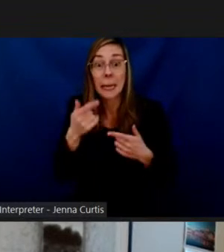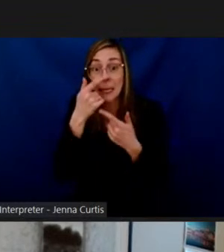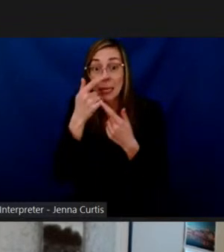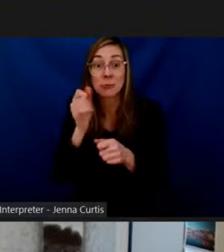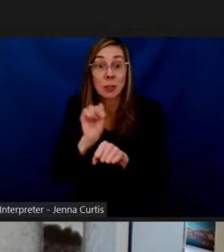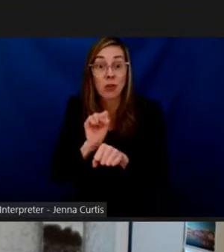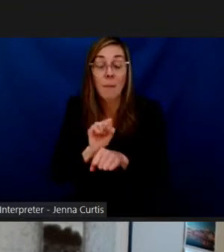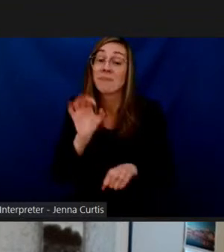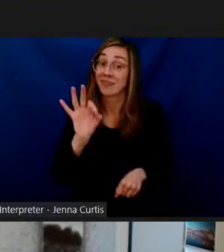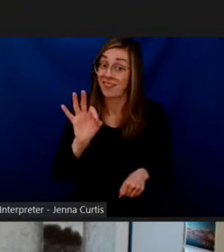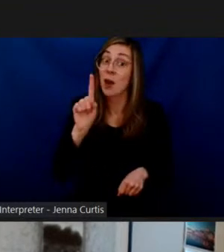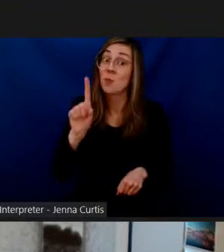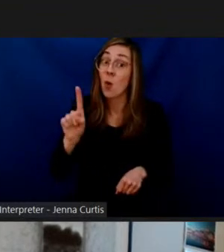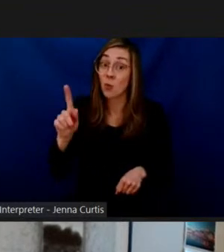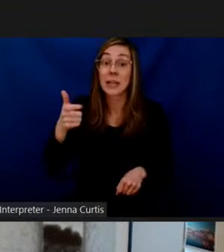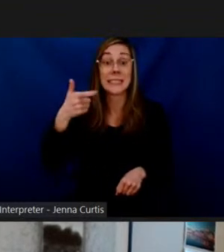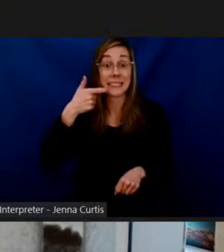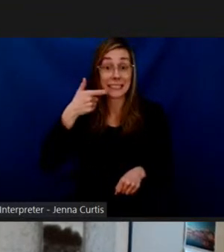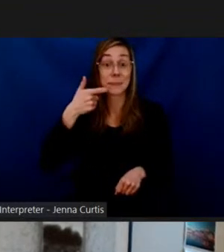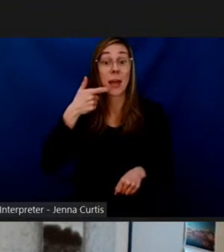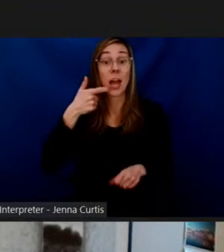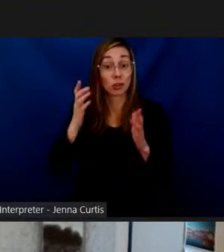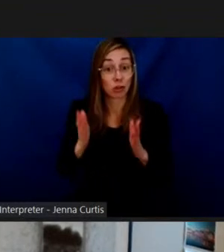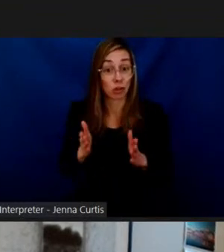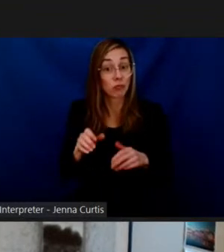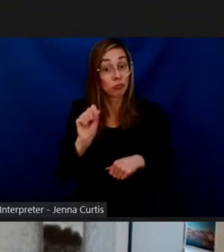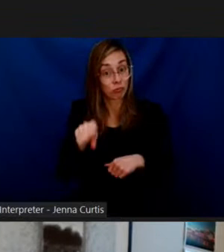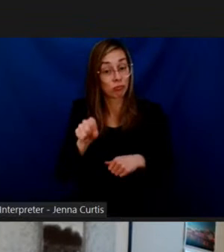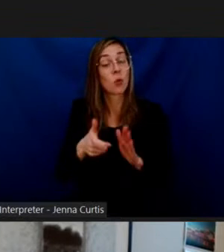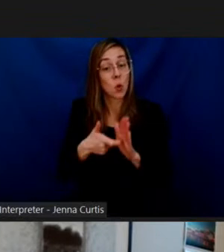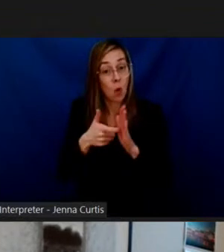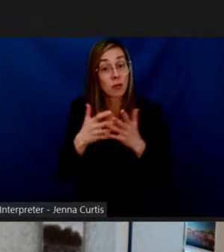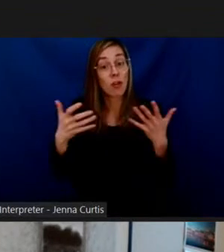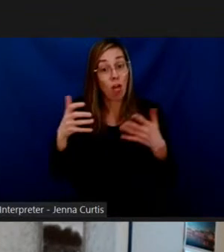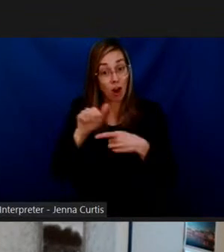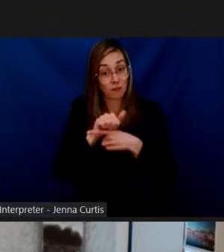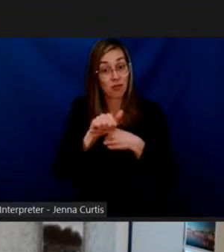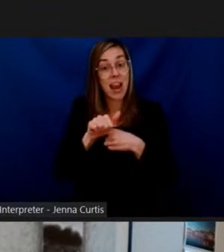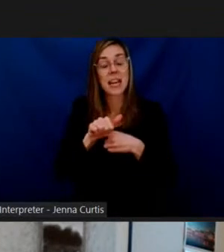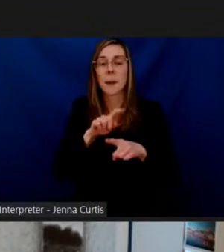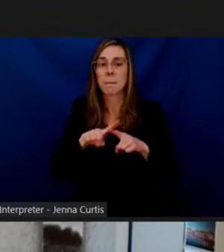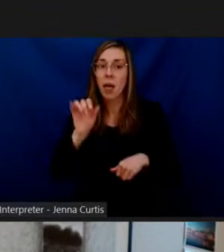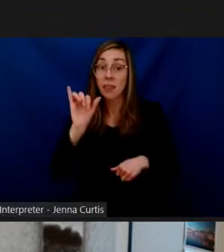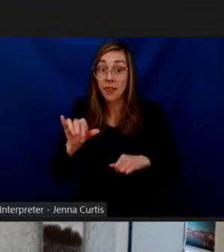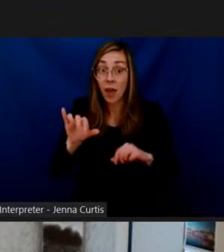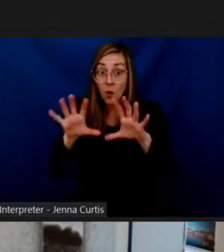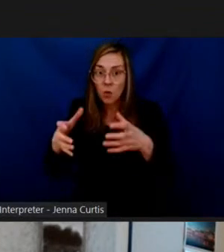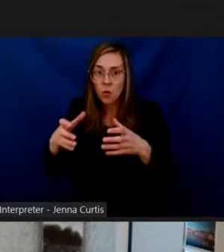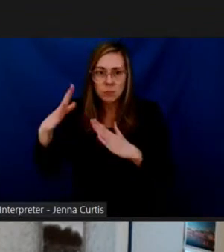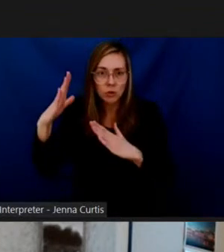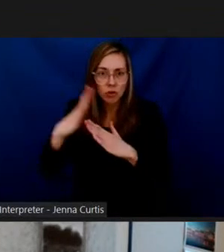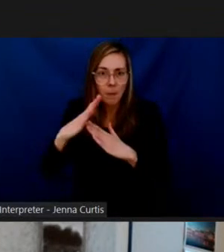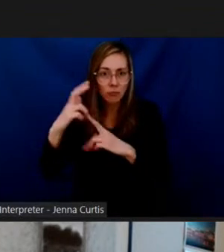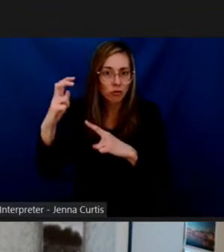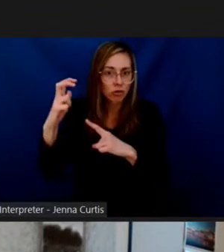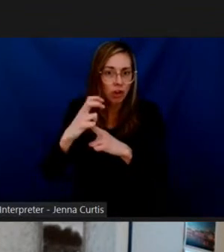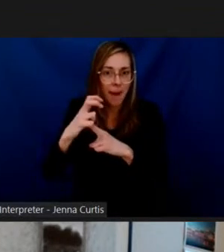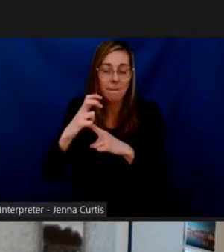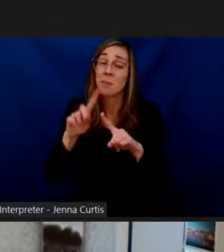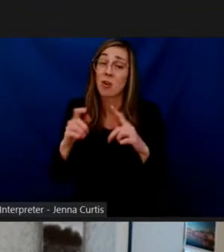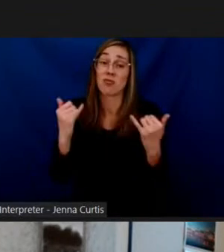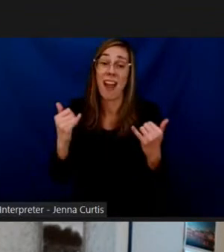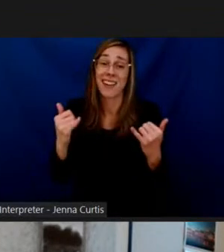911 dispatcher does require a significant amount of training, but that unit is top notch. They're just overwhelmed with the number